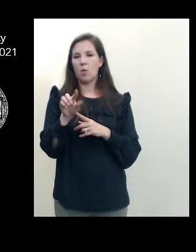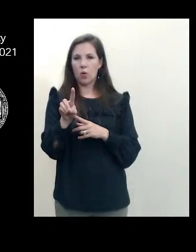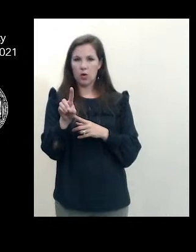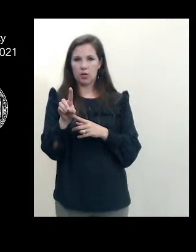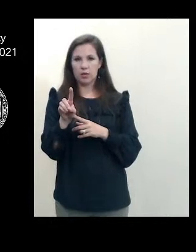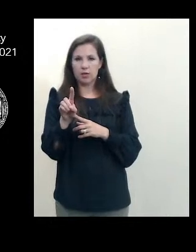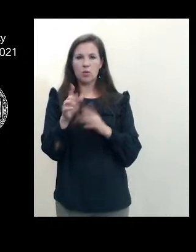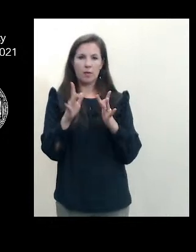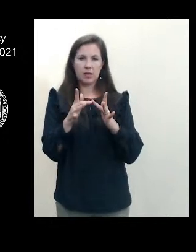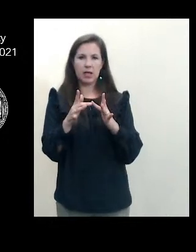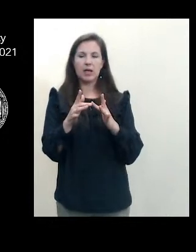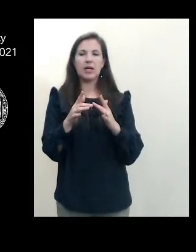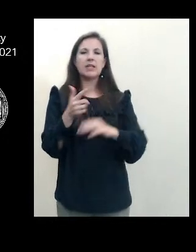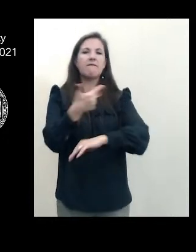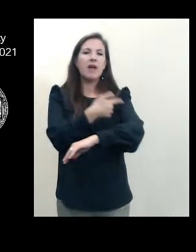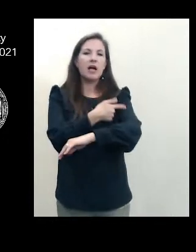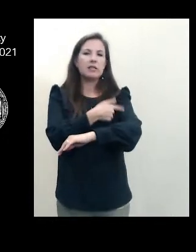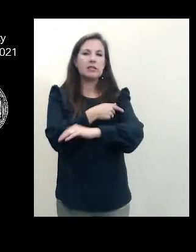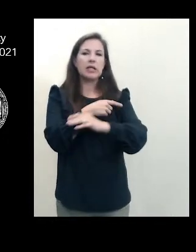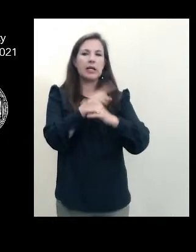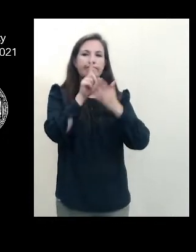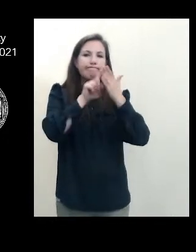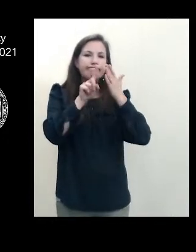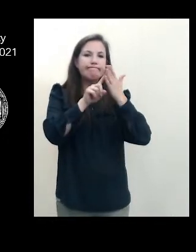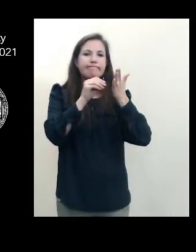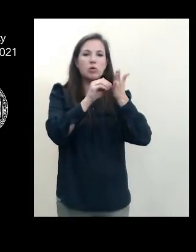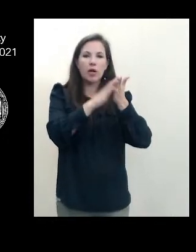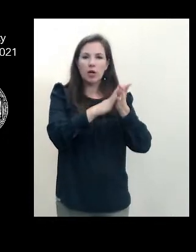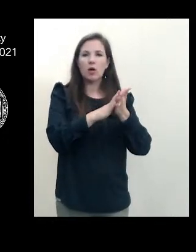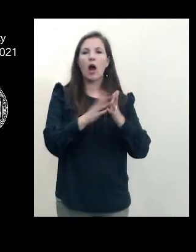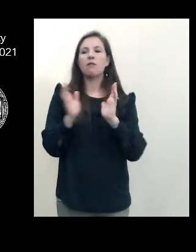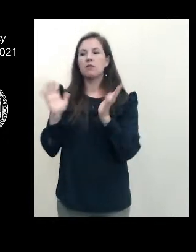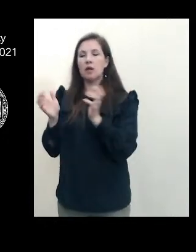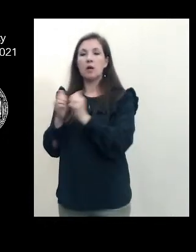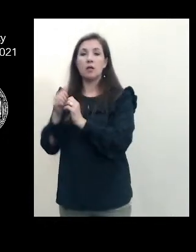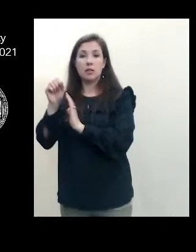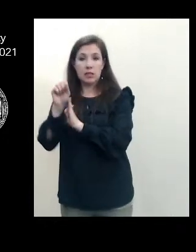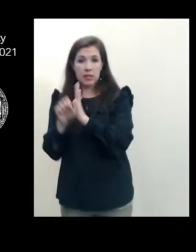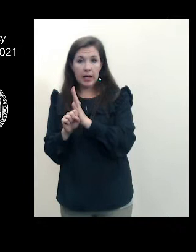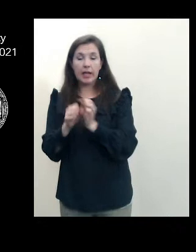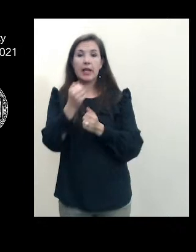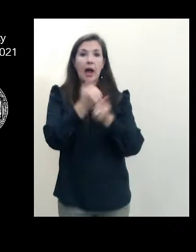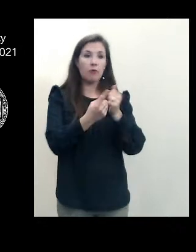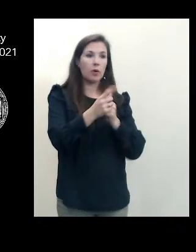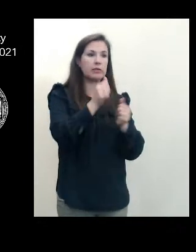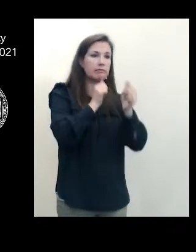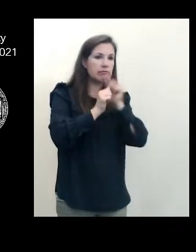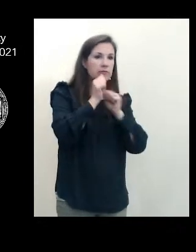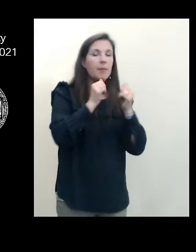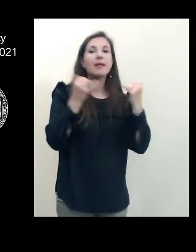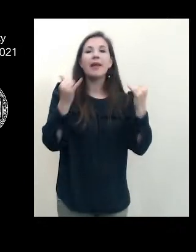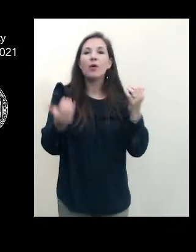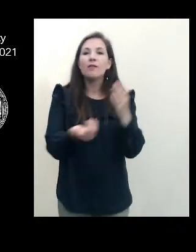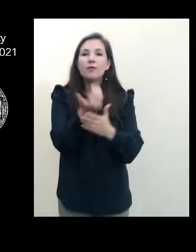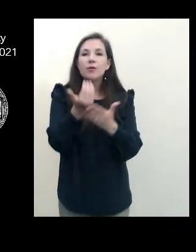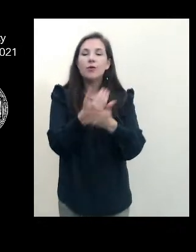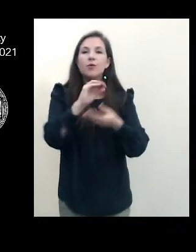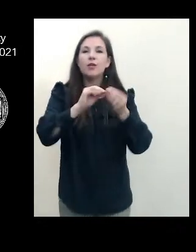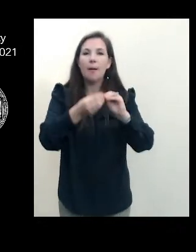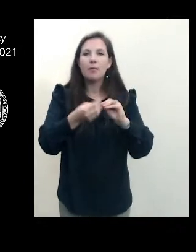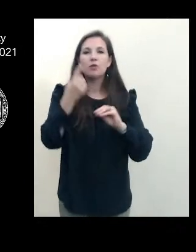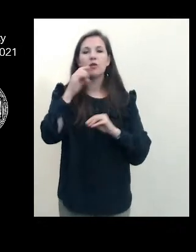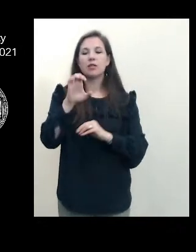vaccine tracker. This is something I've talked about with the state, and it's something that everyone's dealing with. But we now have new numbers for the